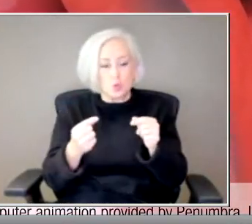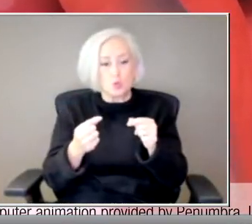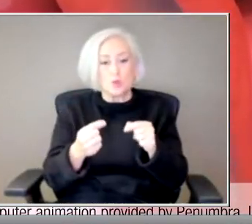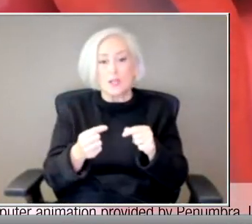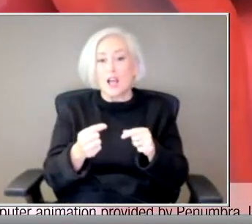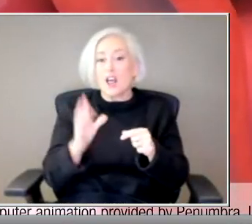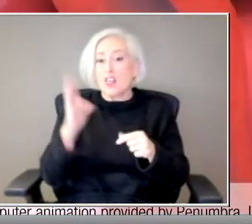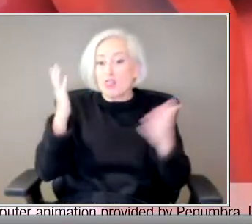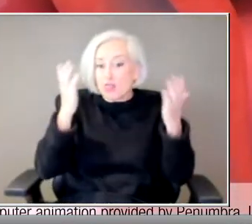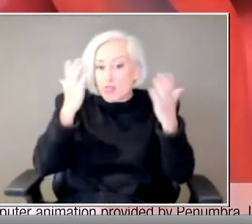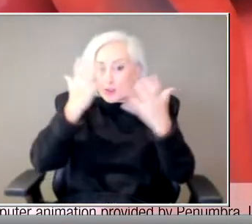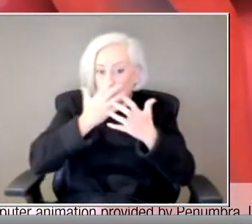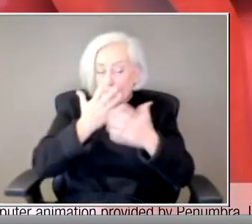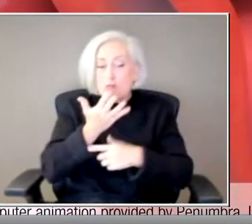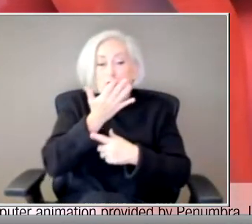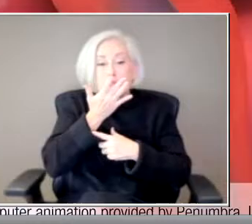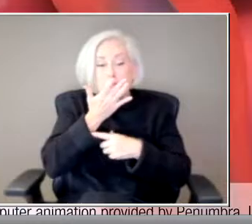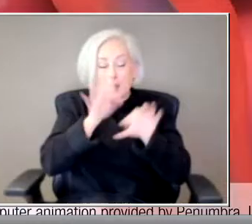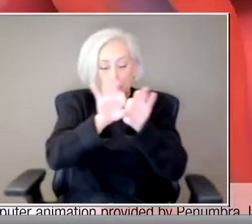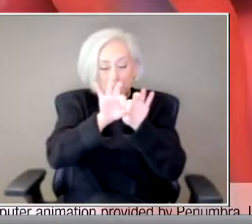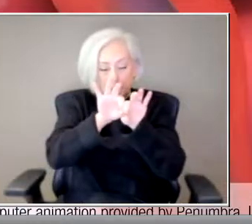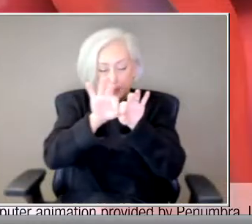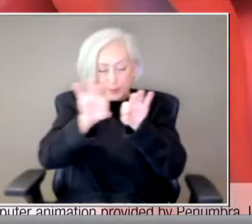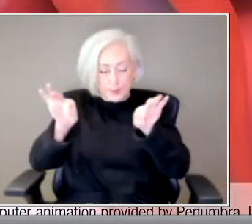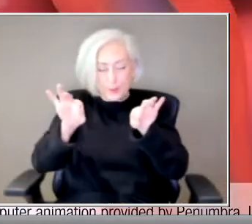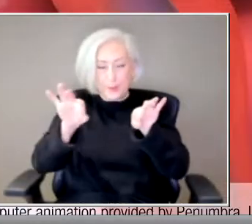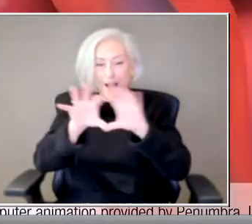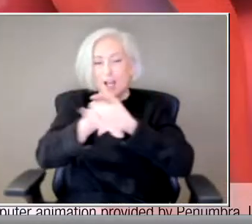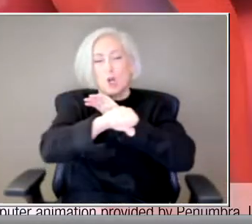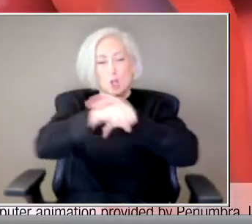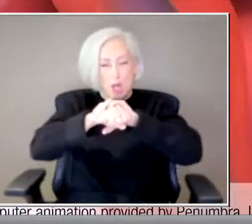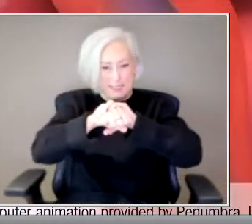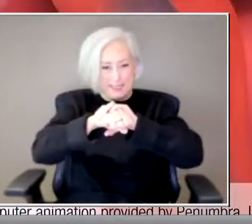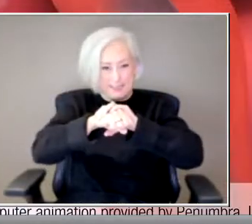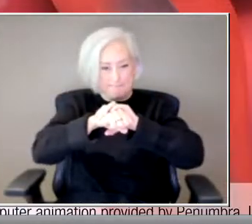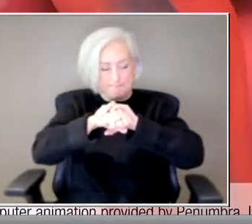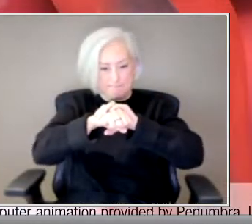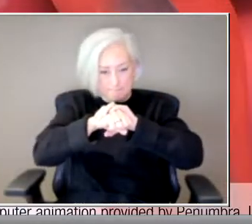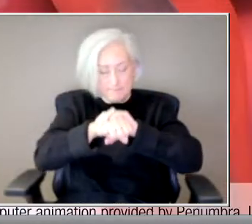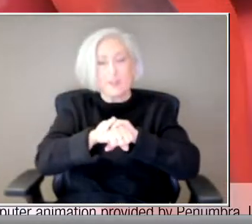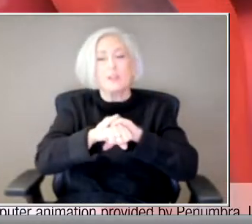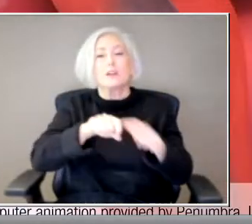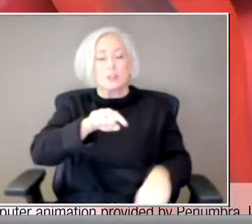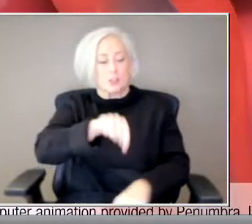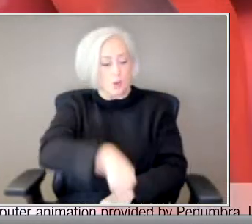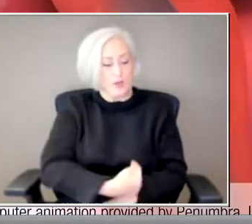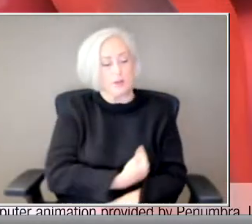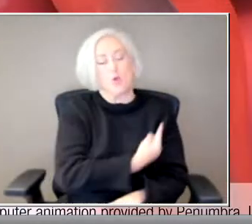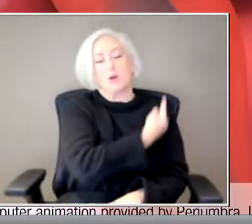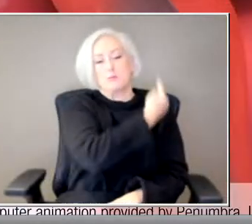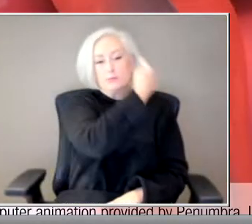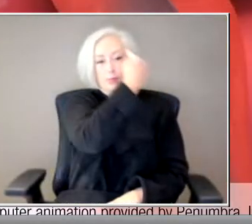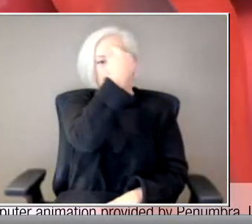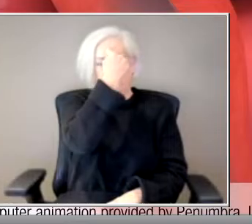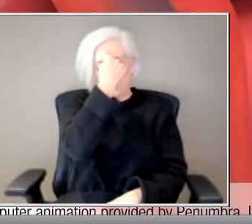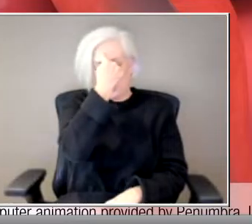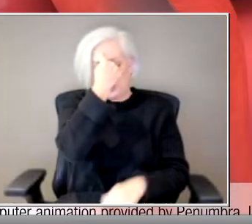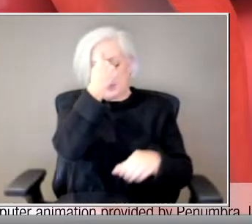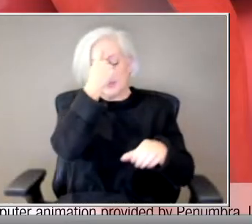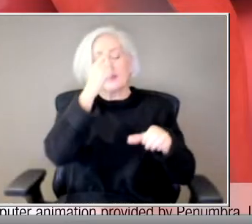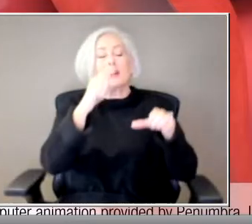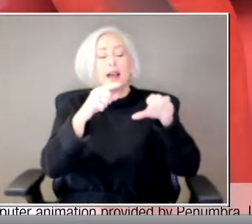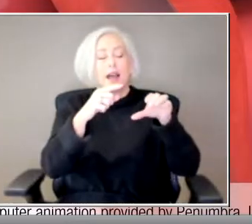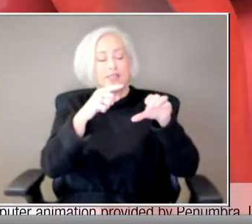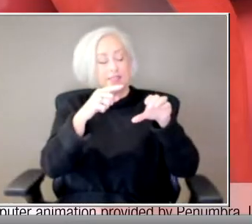clot in the same artery that Richard had in his brain, and then we take these catheters, these long tubes, and this